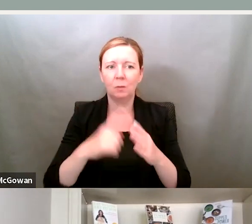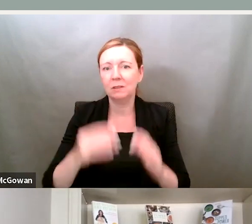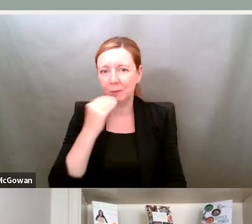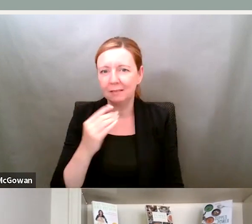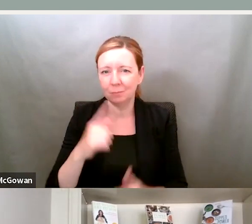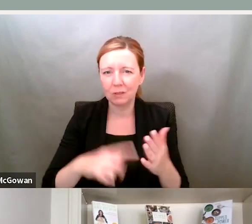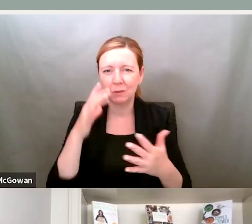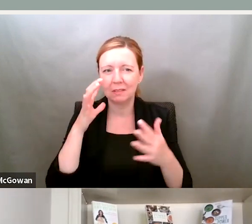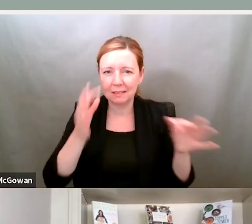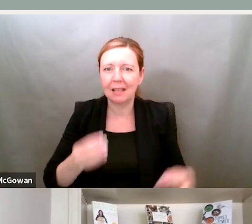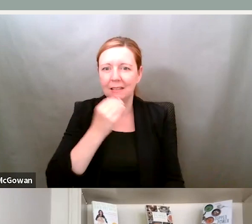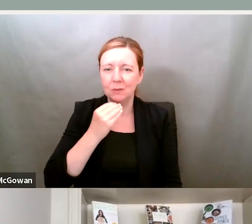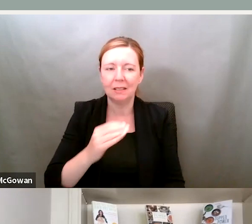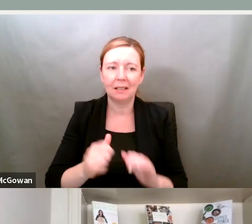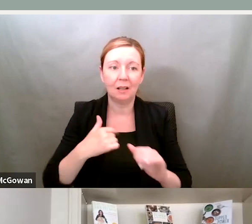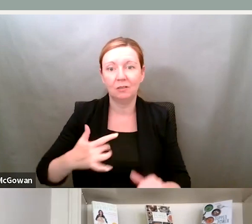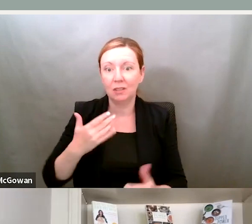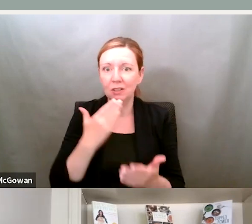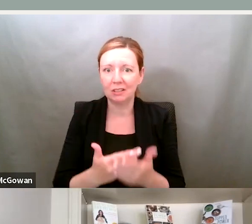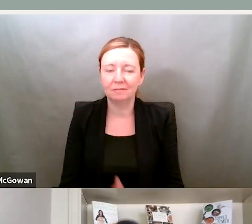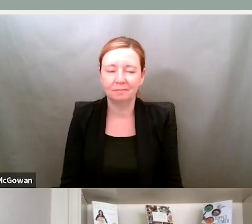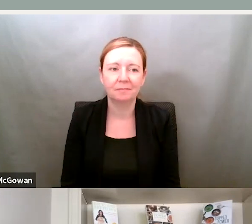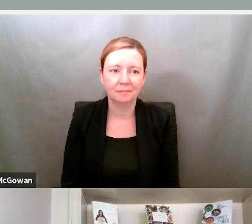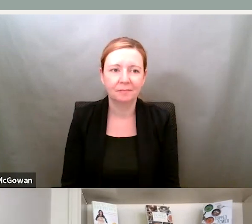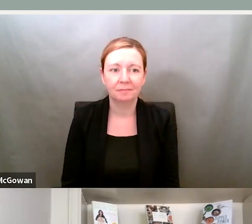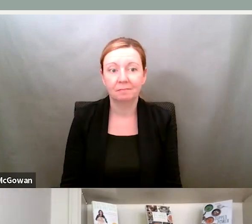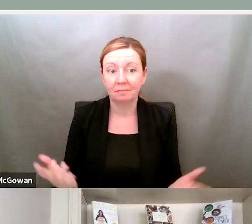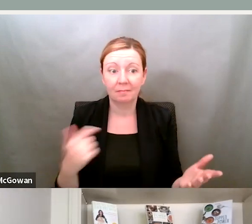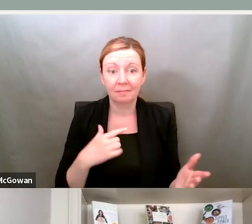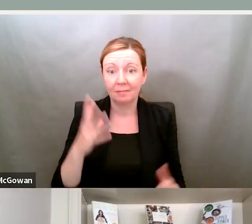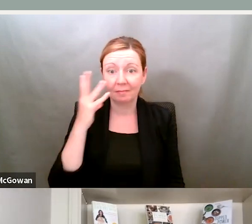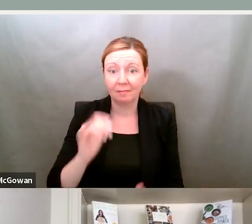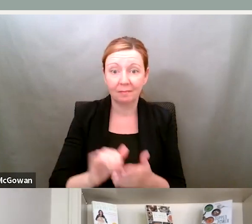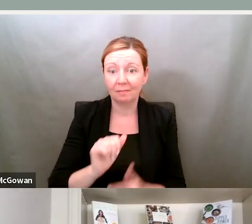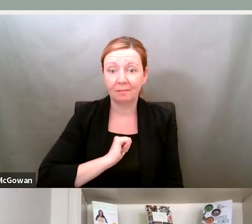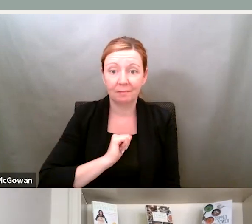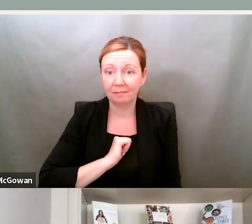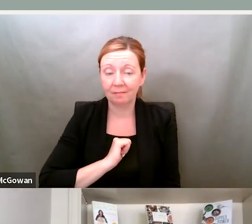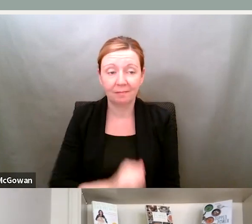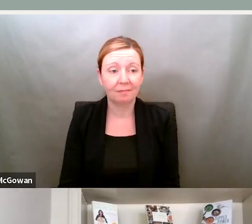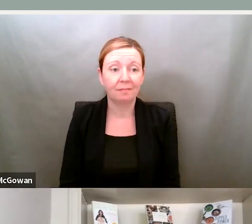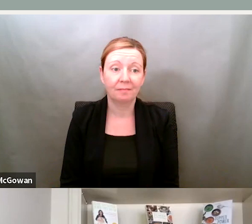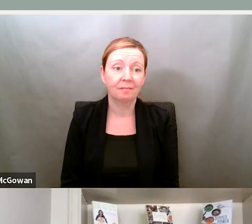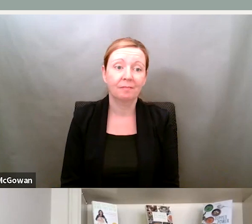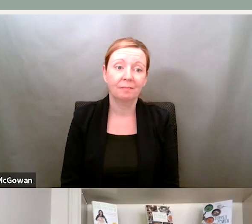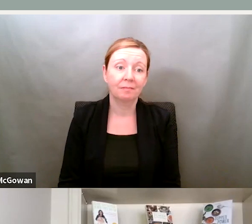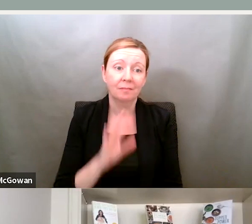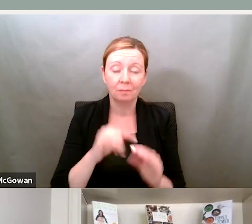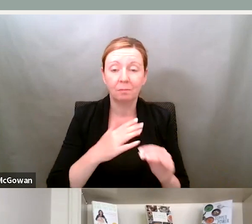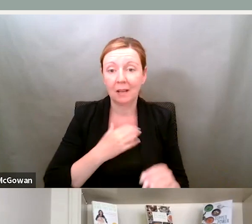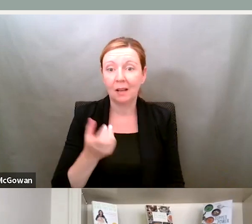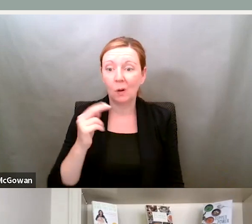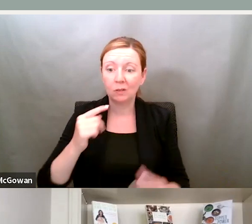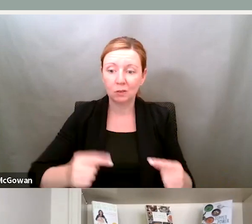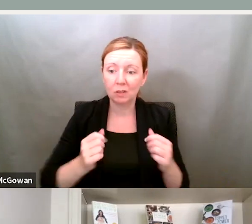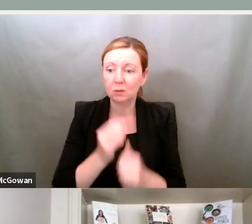body in a way that we feel good about it. I went through that personally when it came to my own struggles with